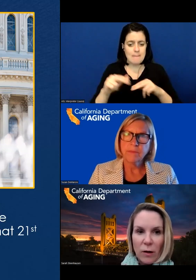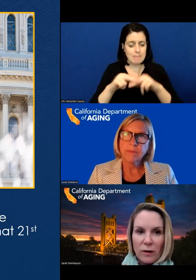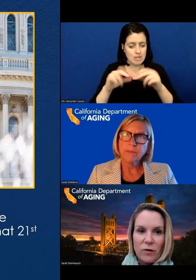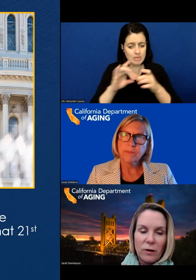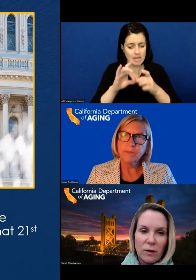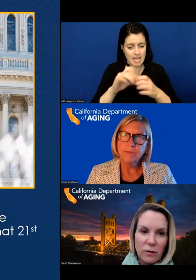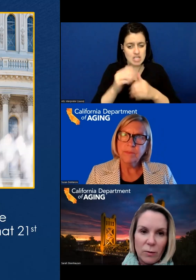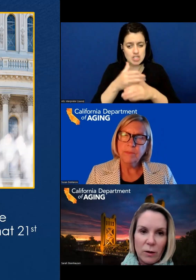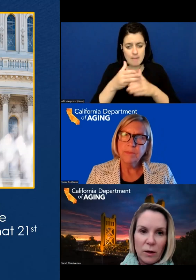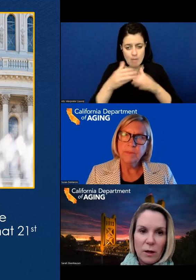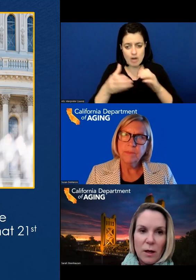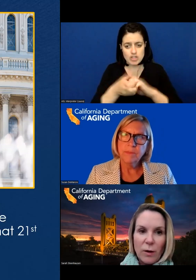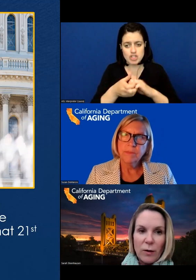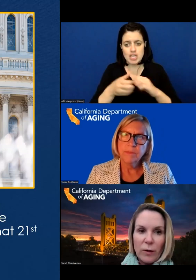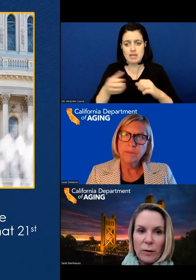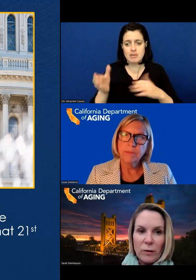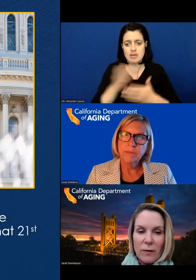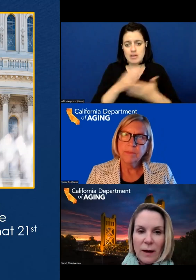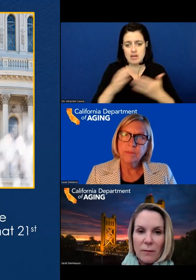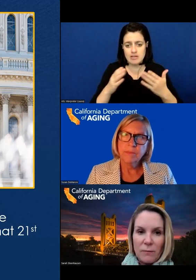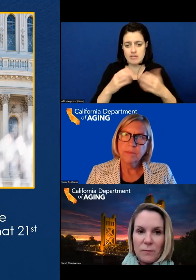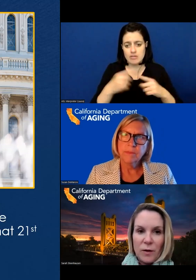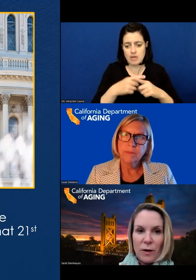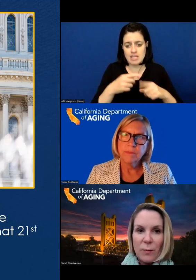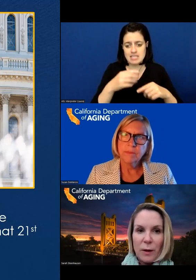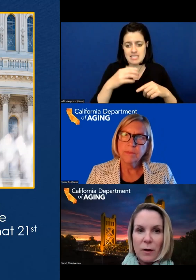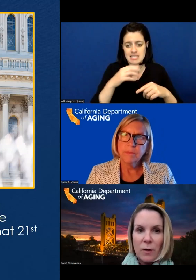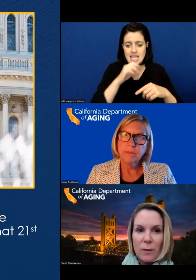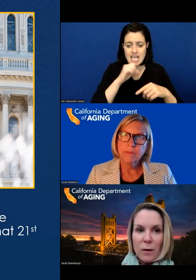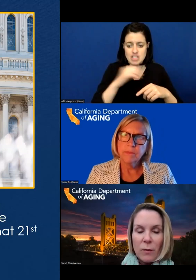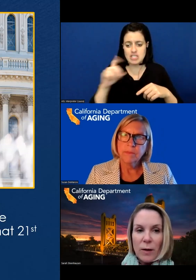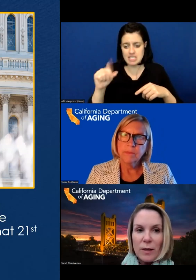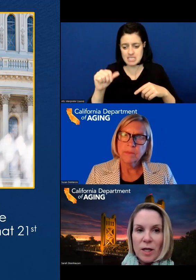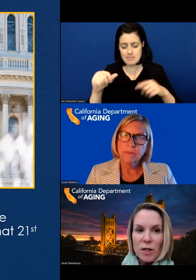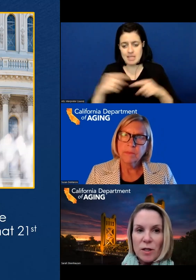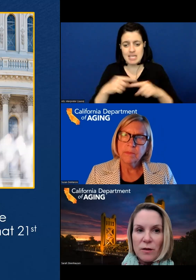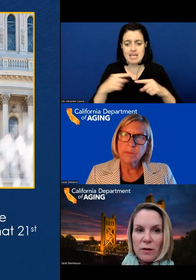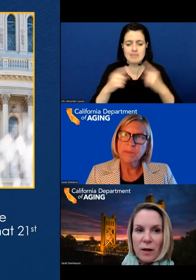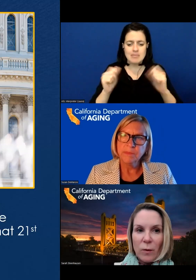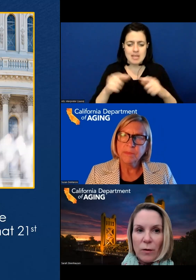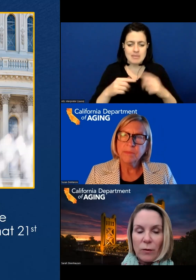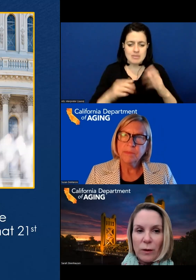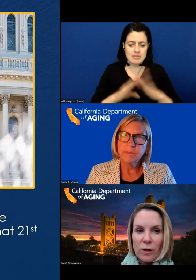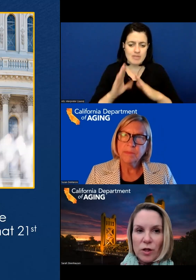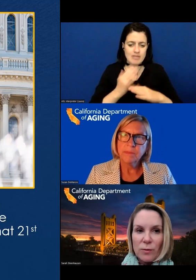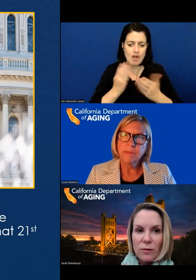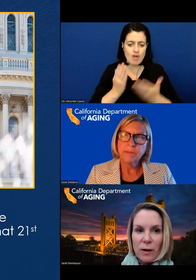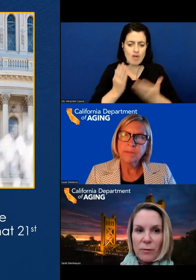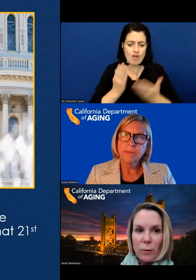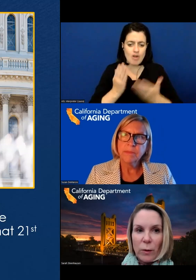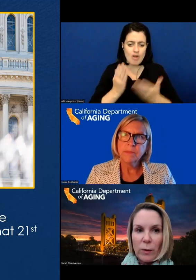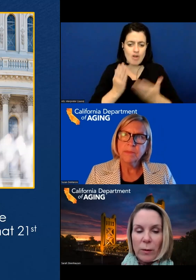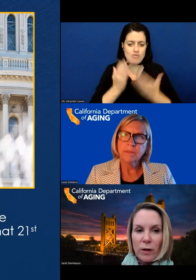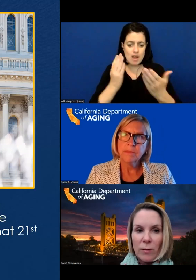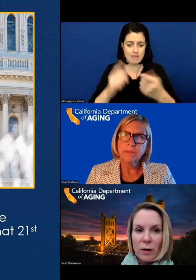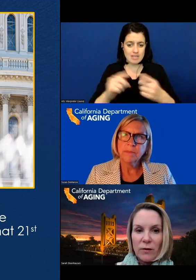about, across aging and disability. But it really was in that developing our recommendations to the state where those relationships developed